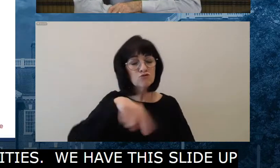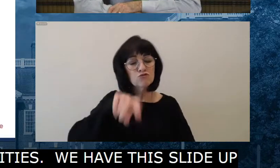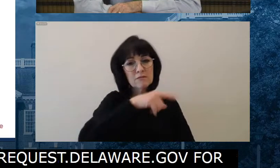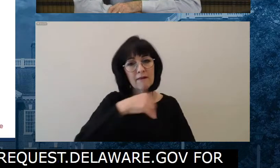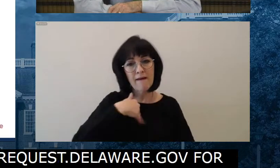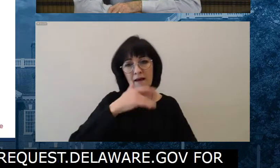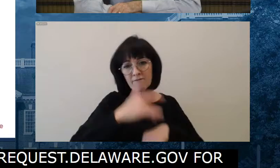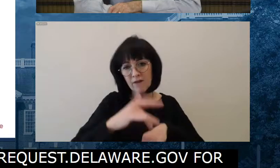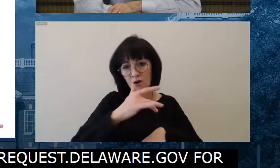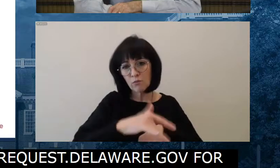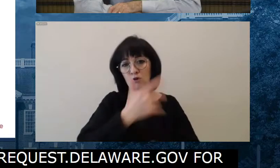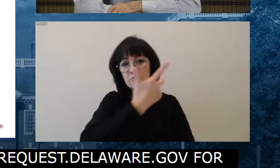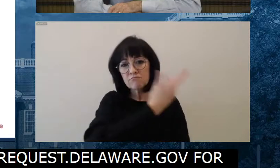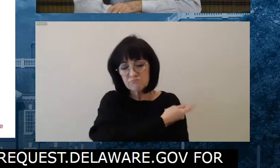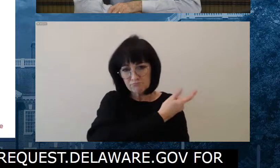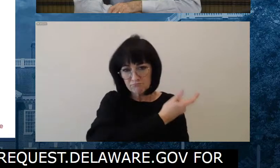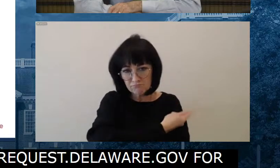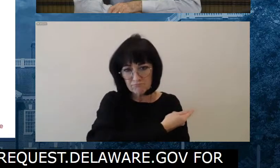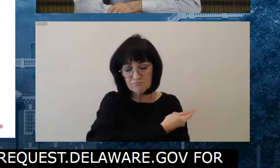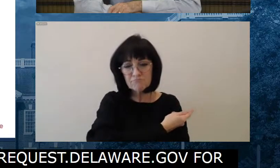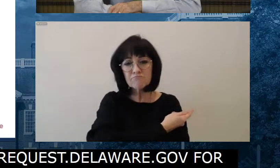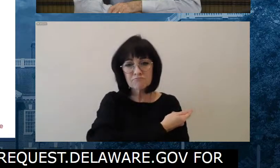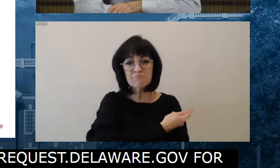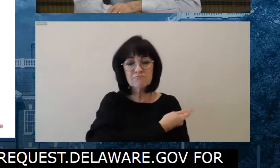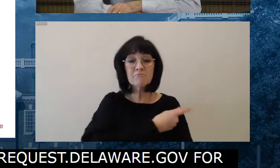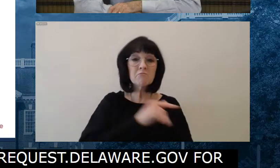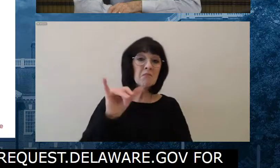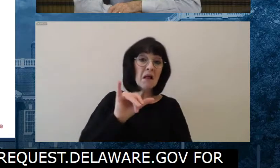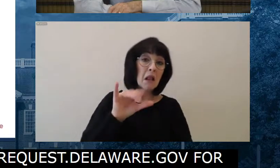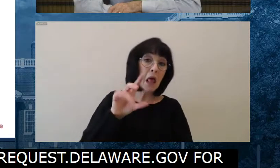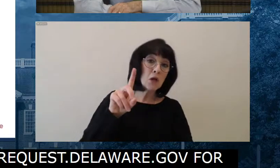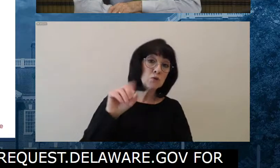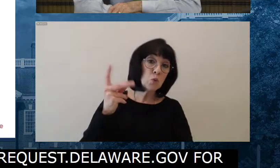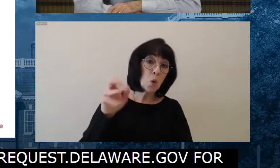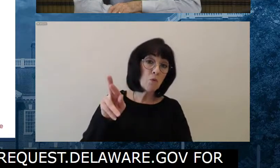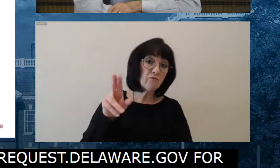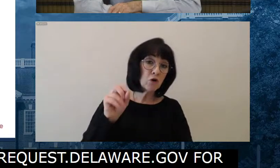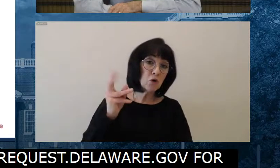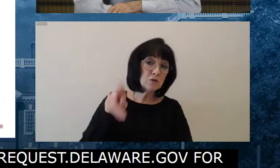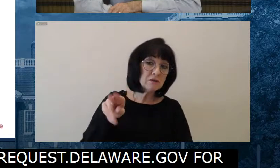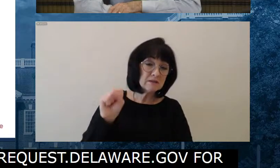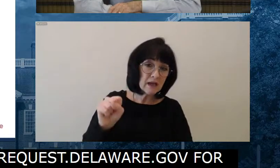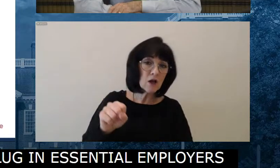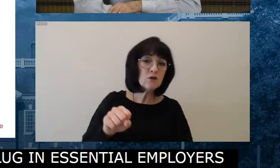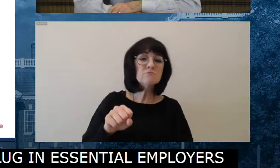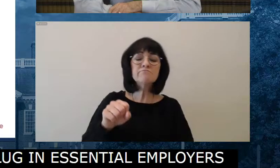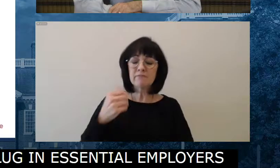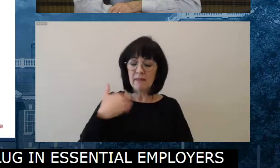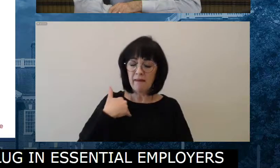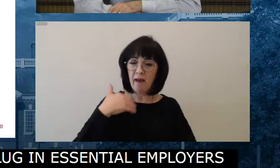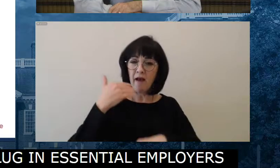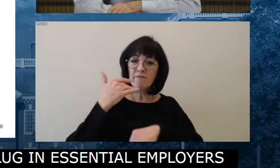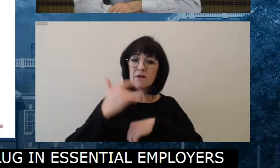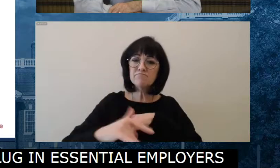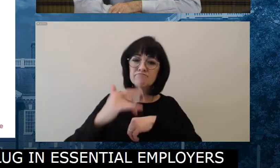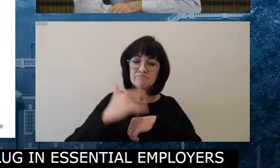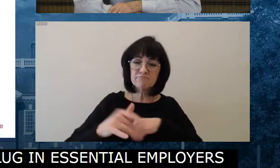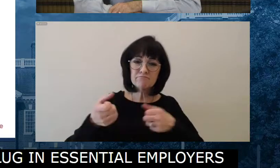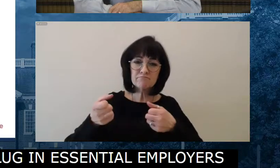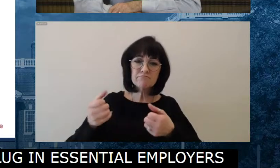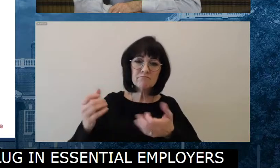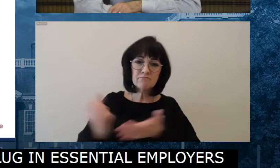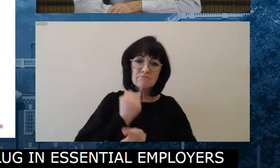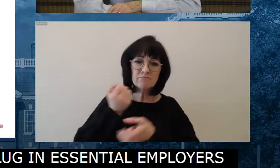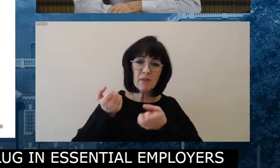to vaccination sites like Dover Downs, and to get them signed up for other opportunities.